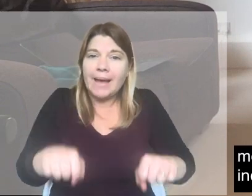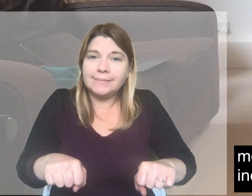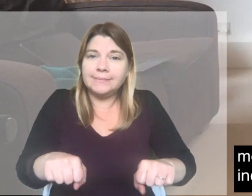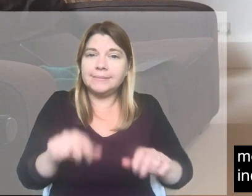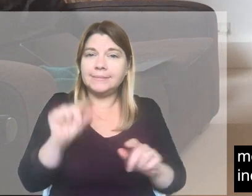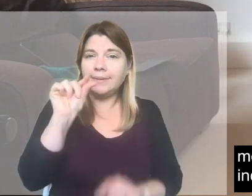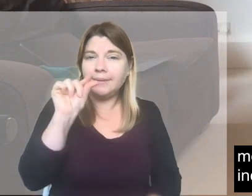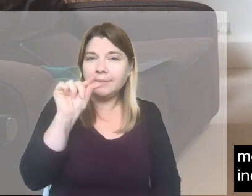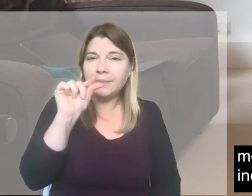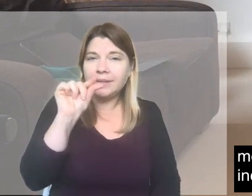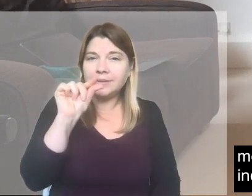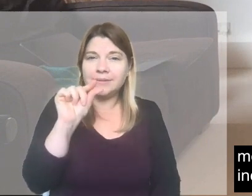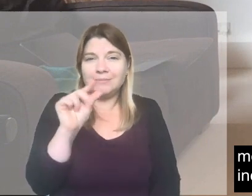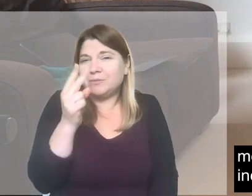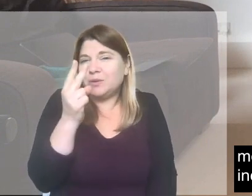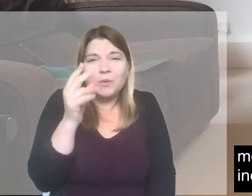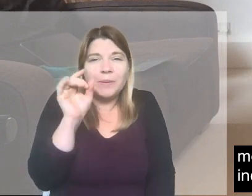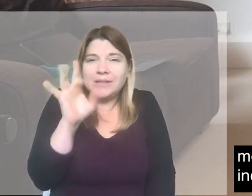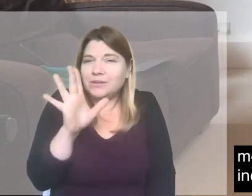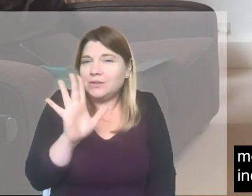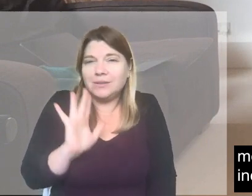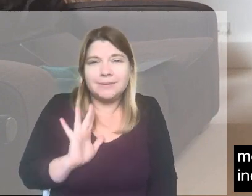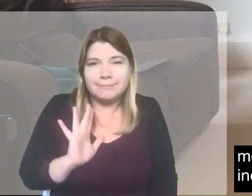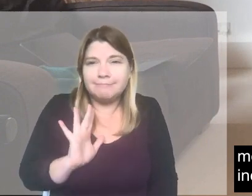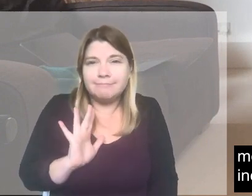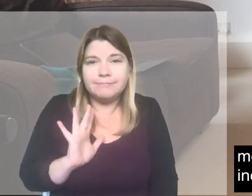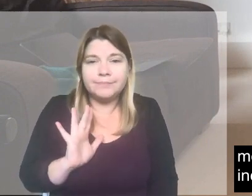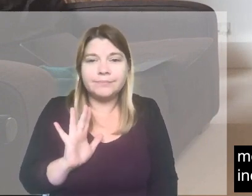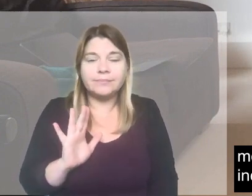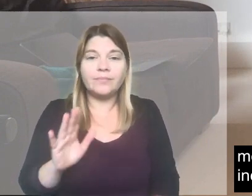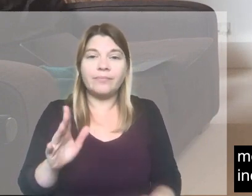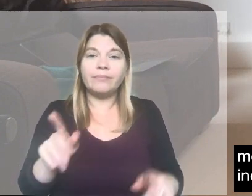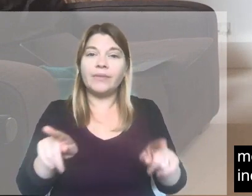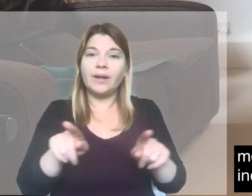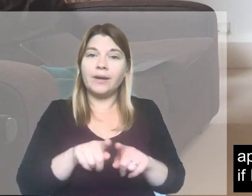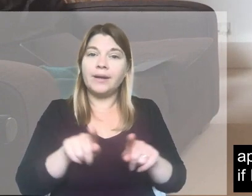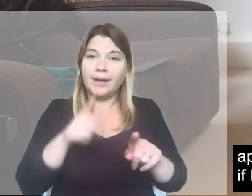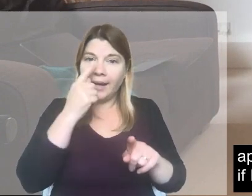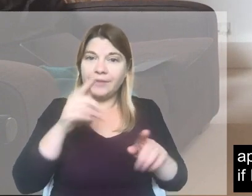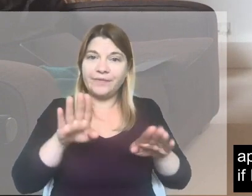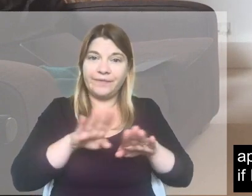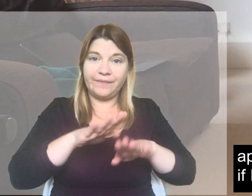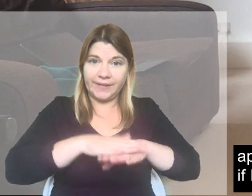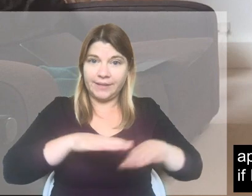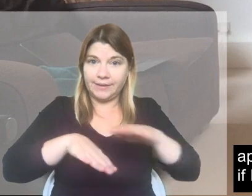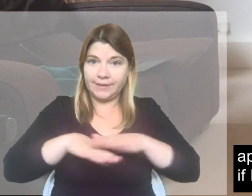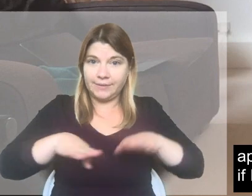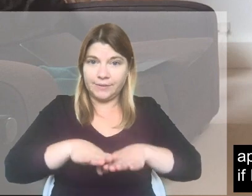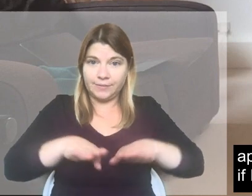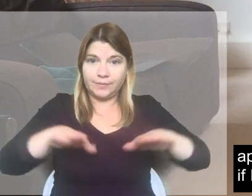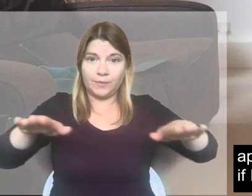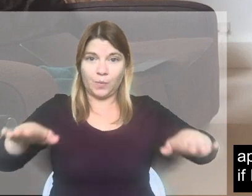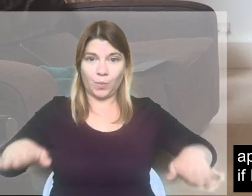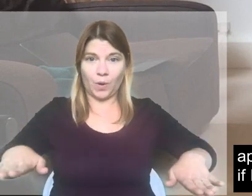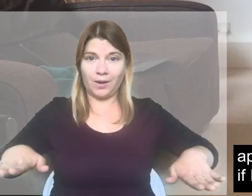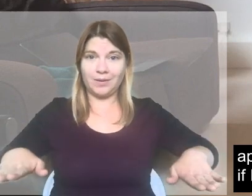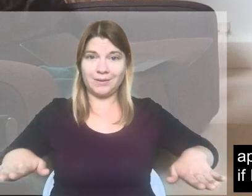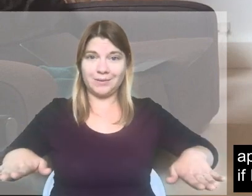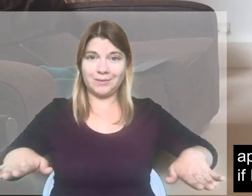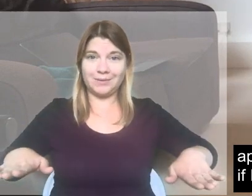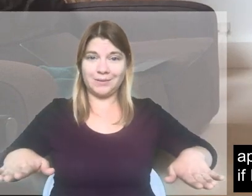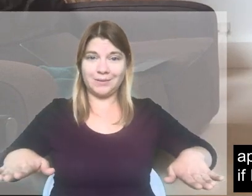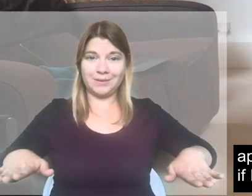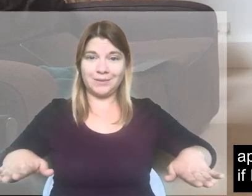tiny. It's like, you know, 2 inches maximum. My legs are quite wide apart. I'm standing with my